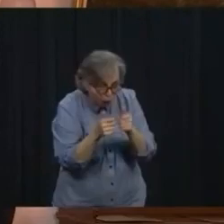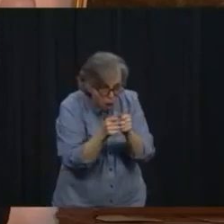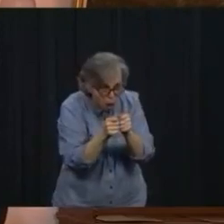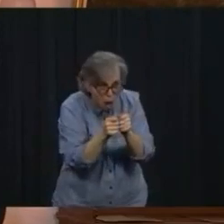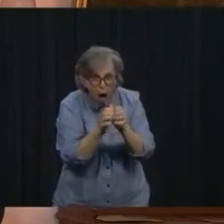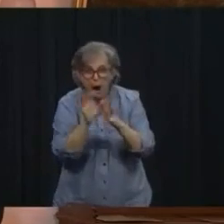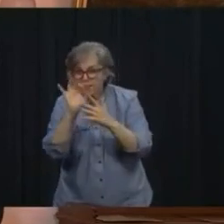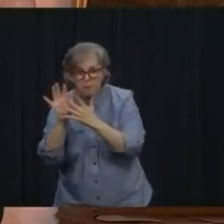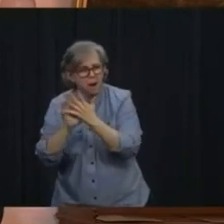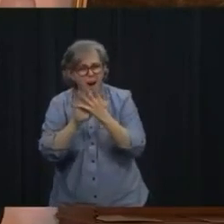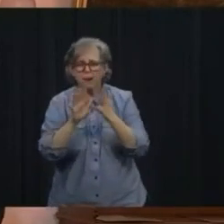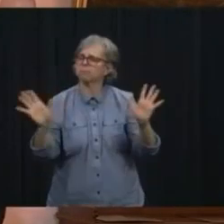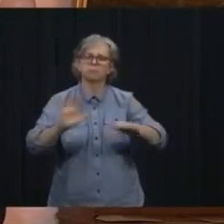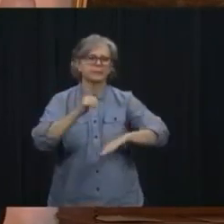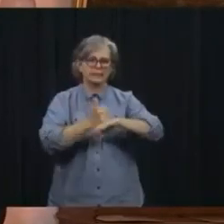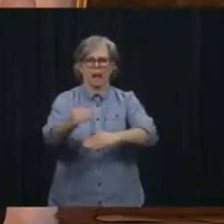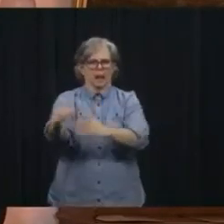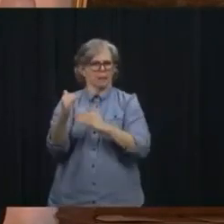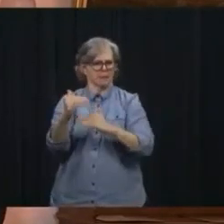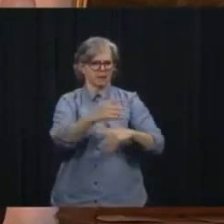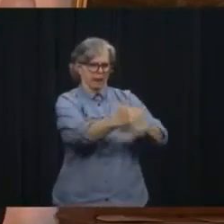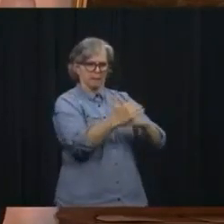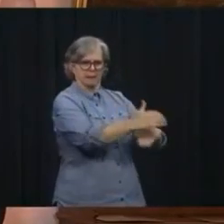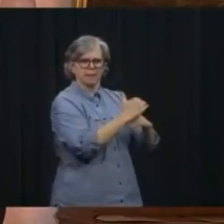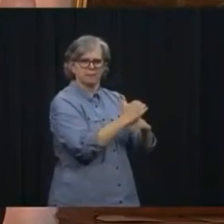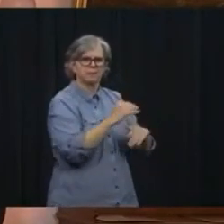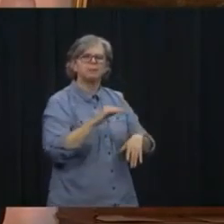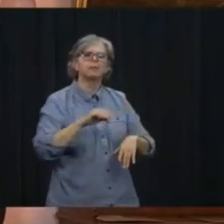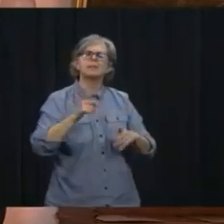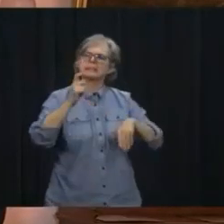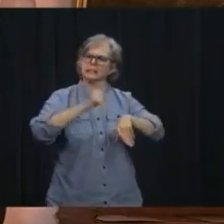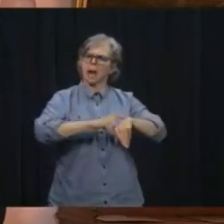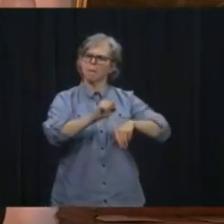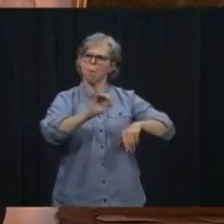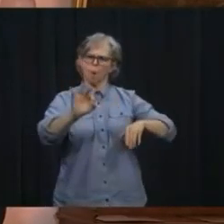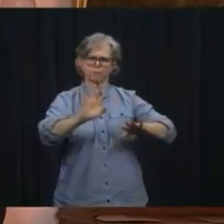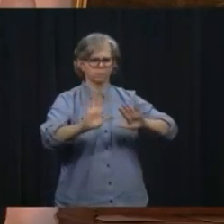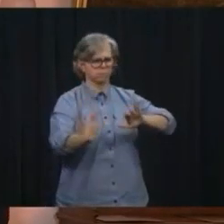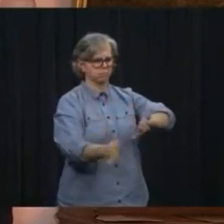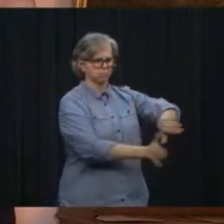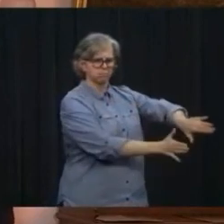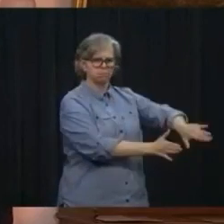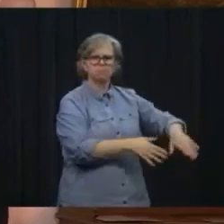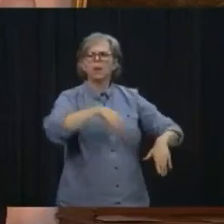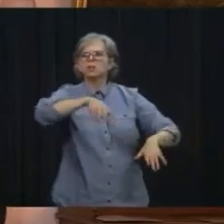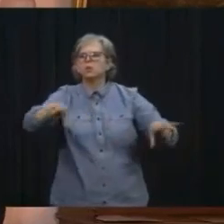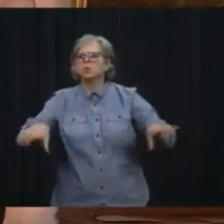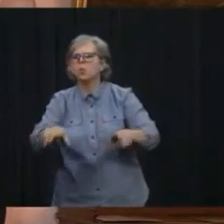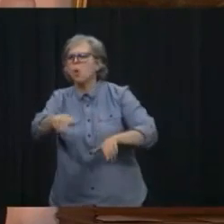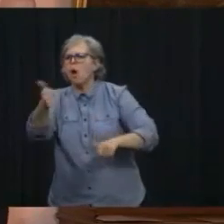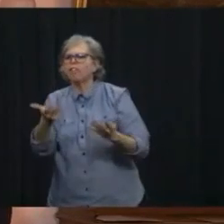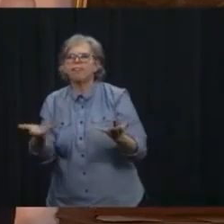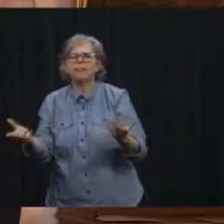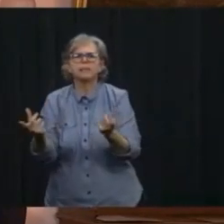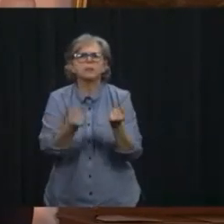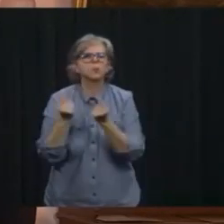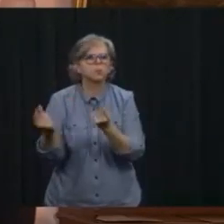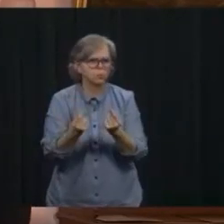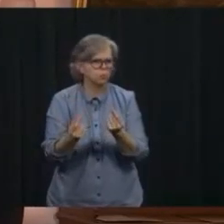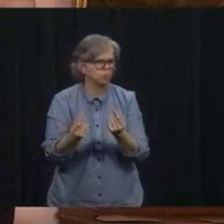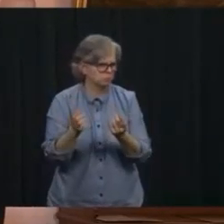well. The first is talking with your kids about what's happening. Sometimes kids feel responsible for things that are completely out of